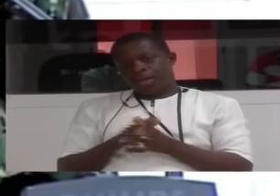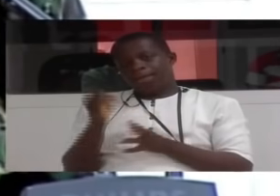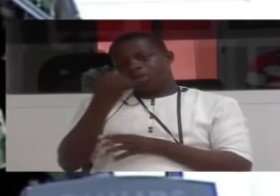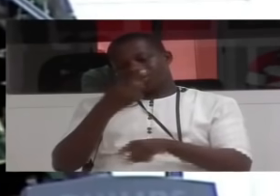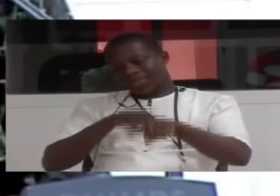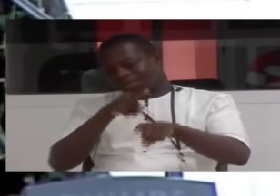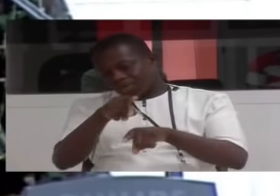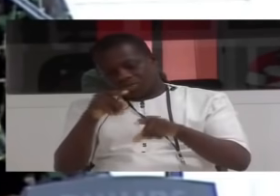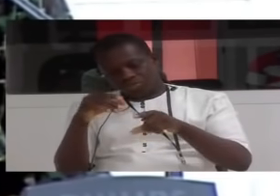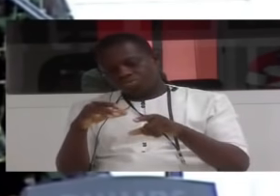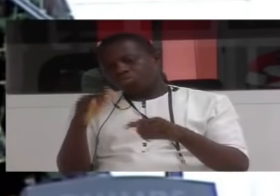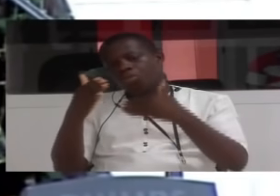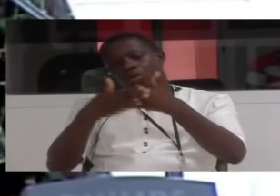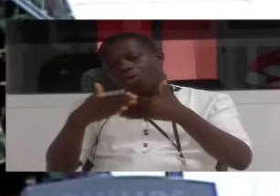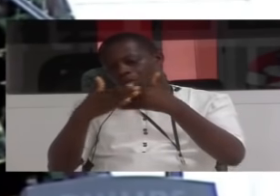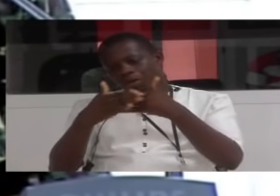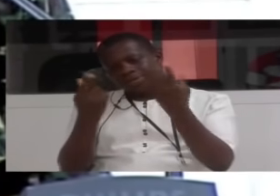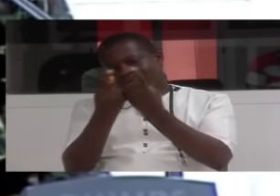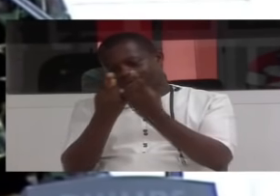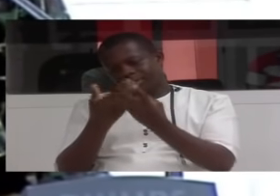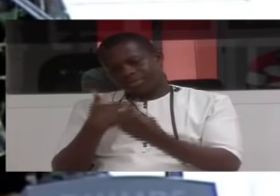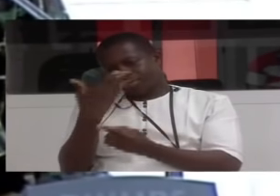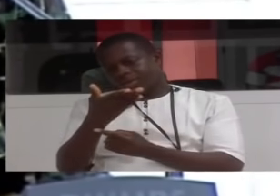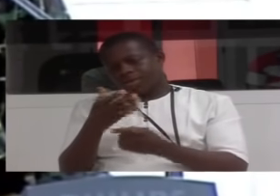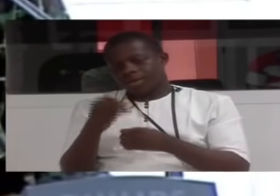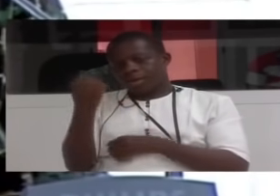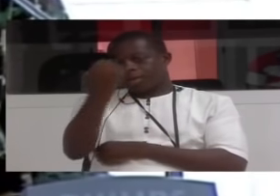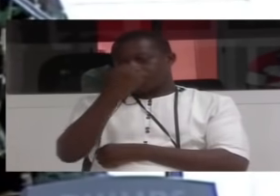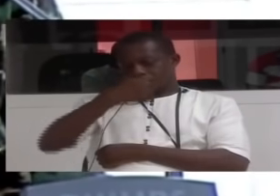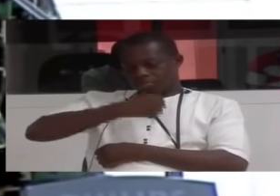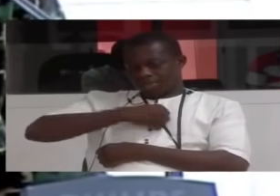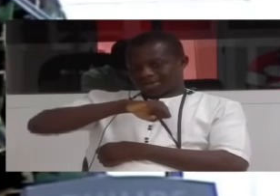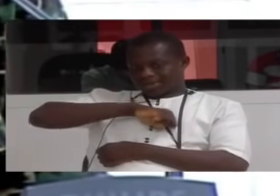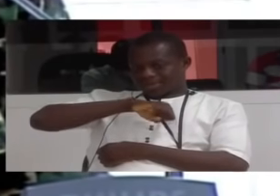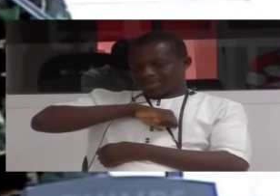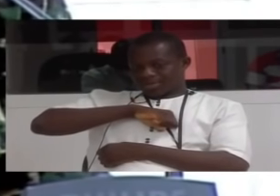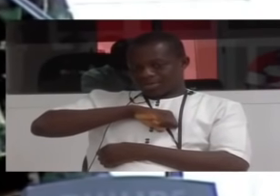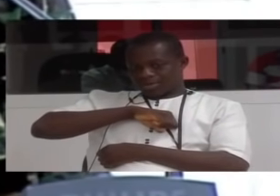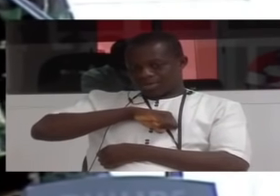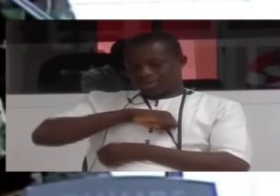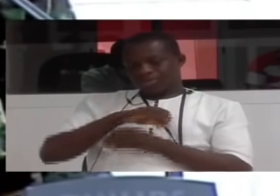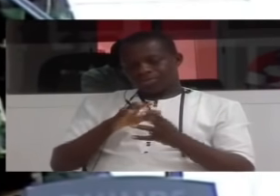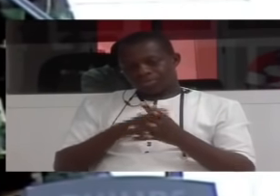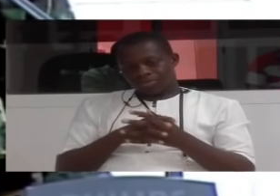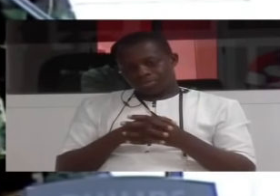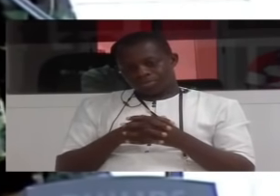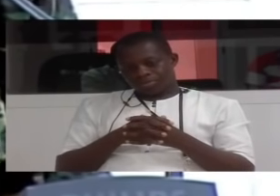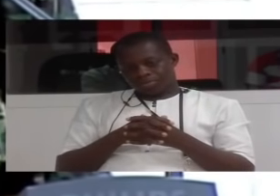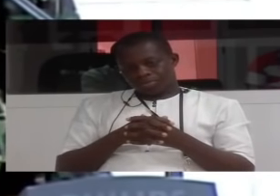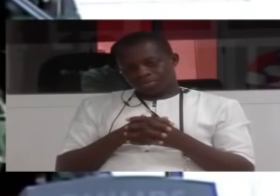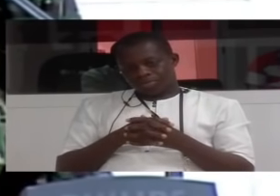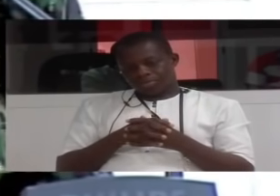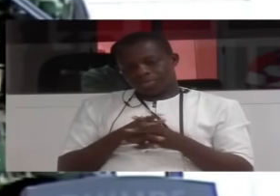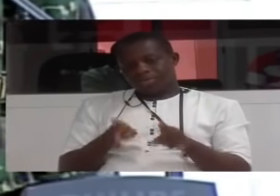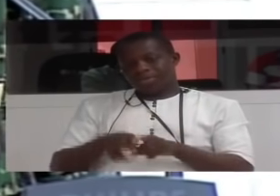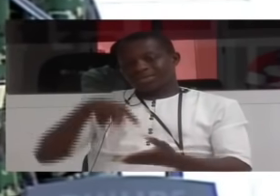siata. At that time, there were too many things. Kadun defango kundiyo. Because as for me, individually. Nene lota